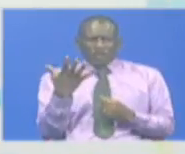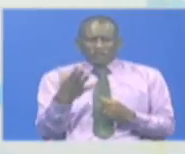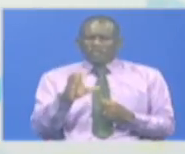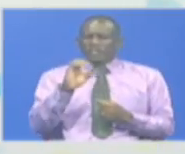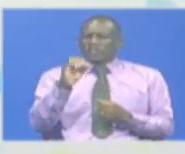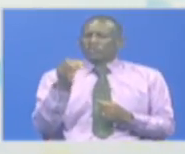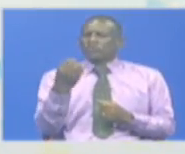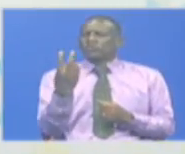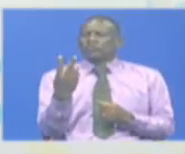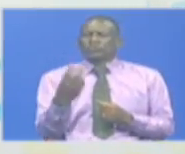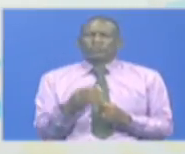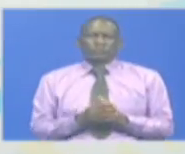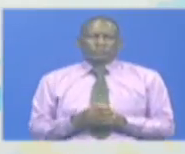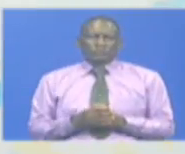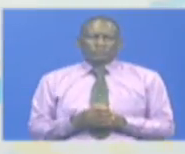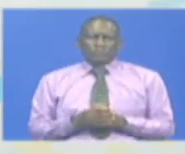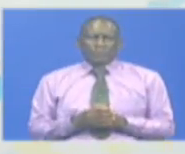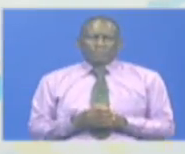0745-925-002.